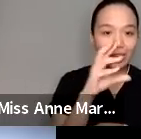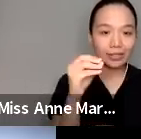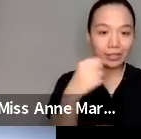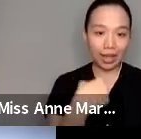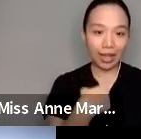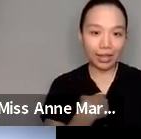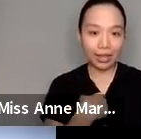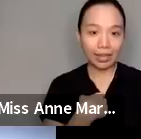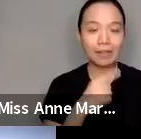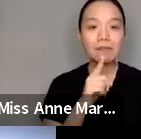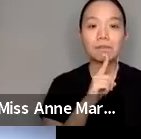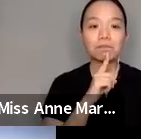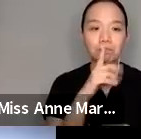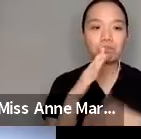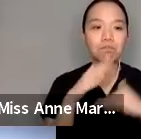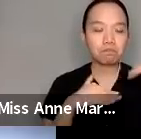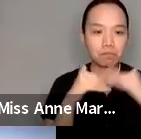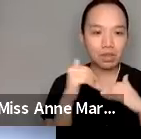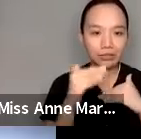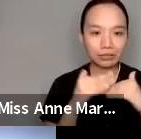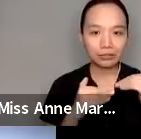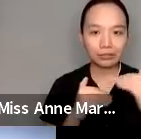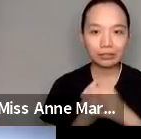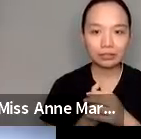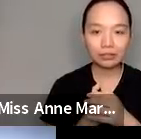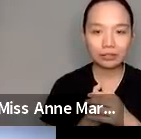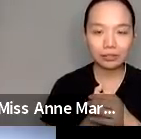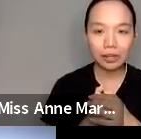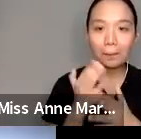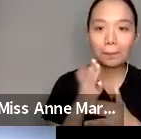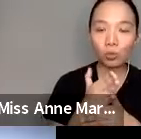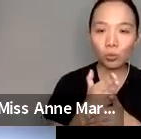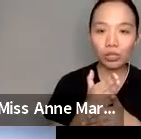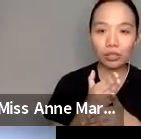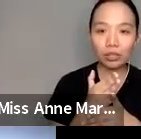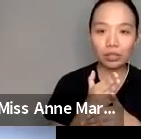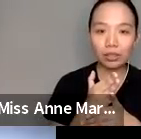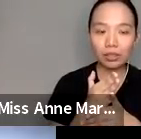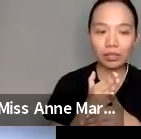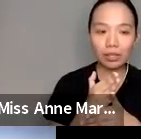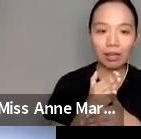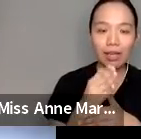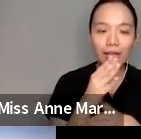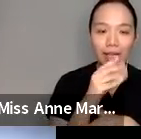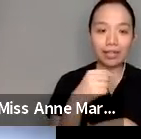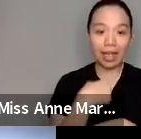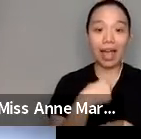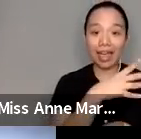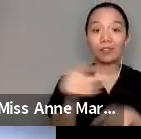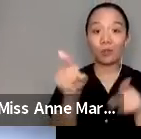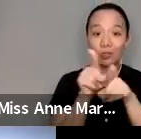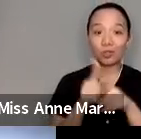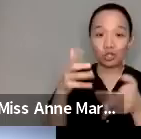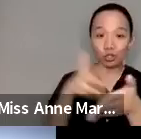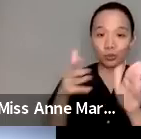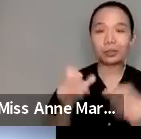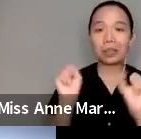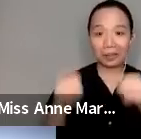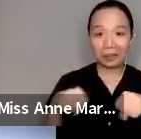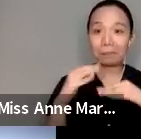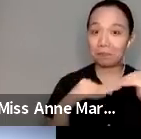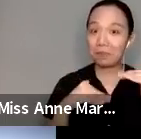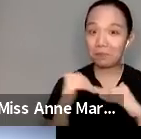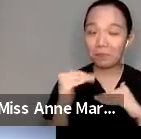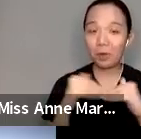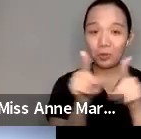is built, and then between Sarif and I and the students is also built.